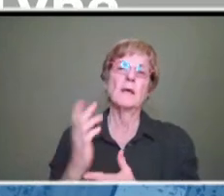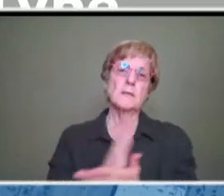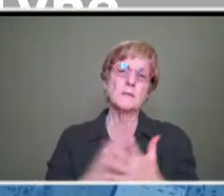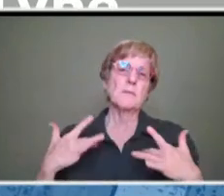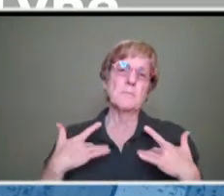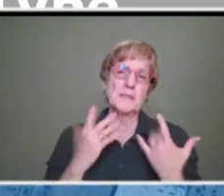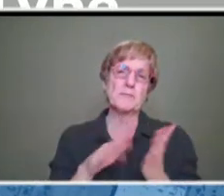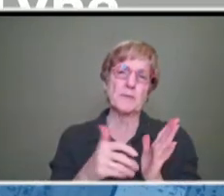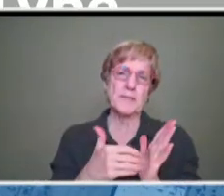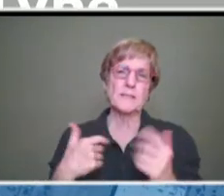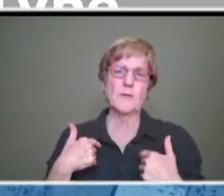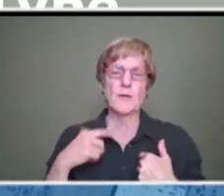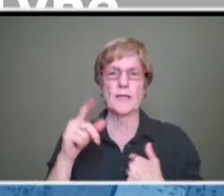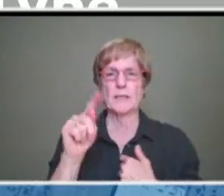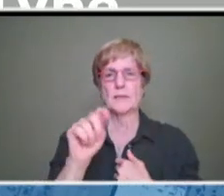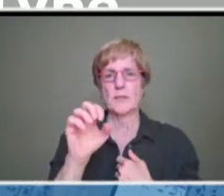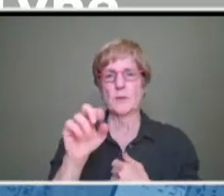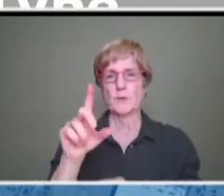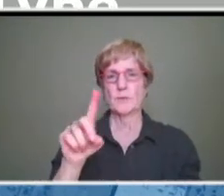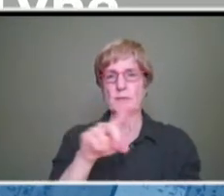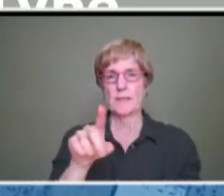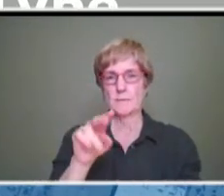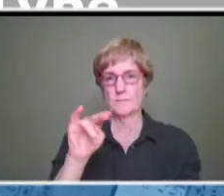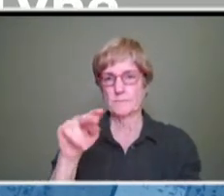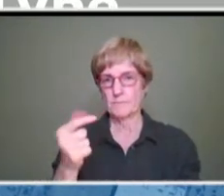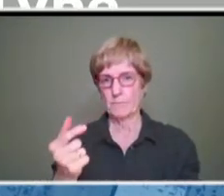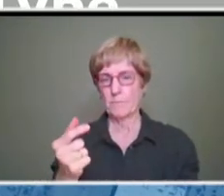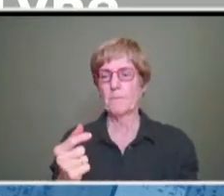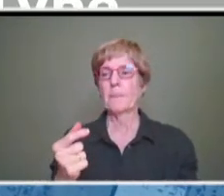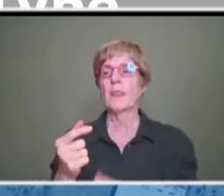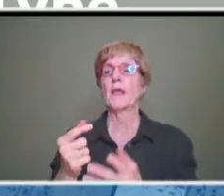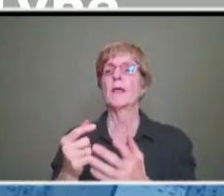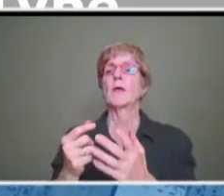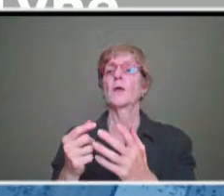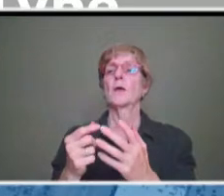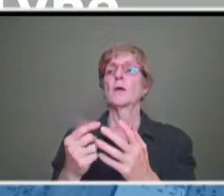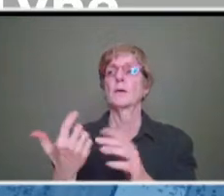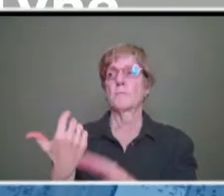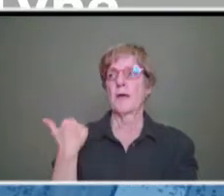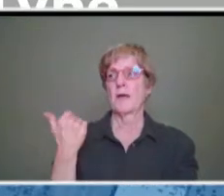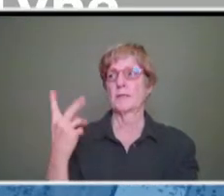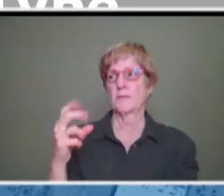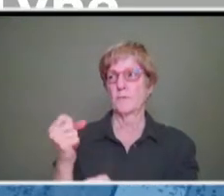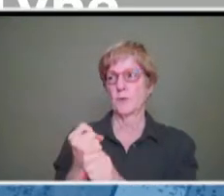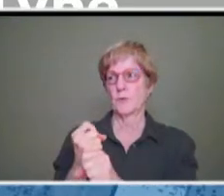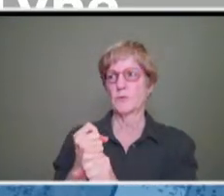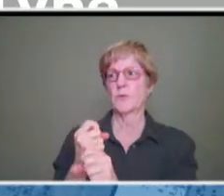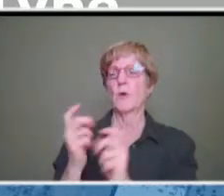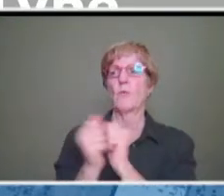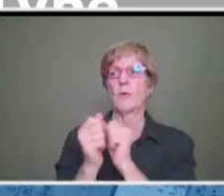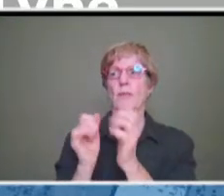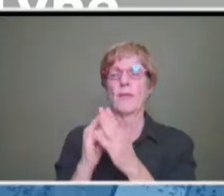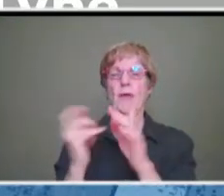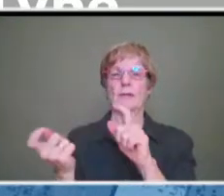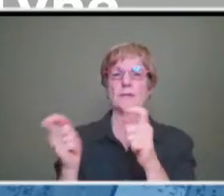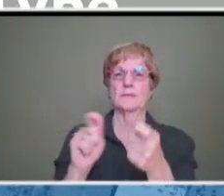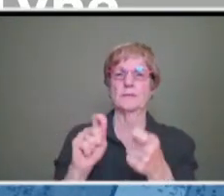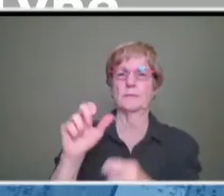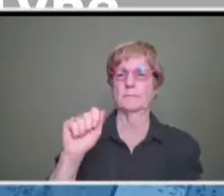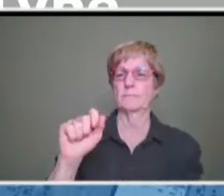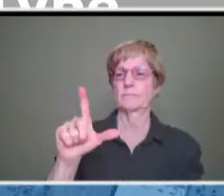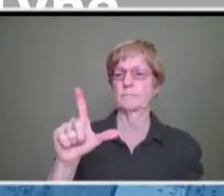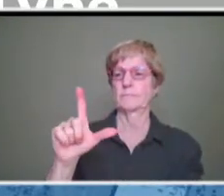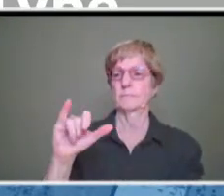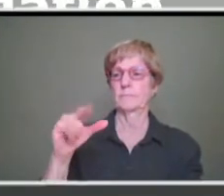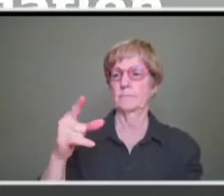we had existing Tod zoning that was brought in through the alignment back several years ago as mentioned staff does